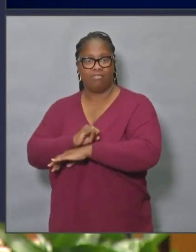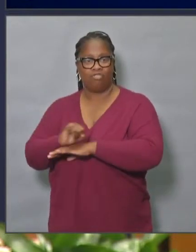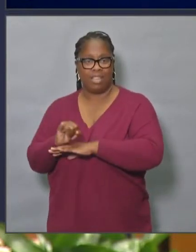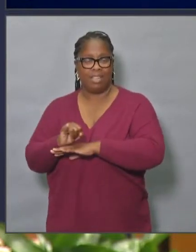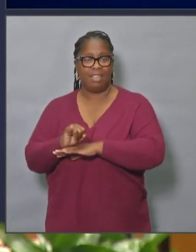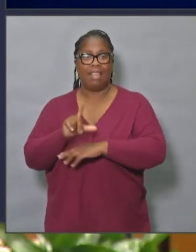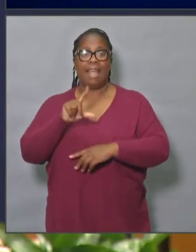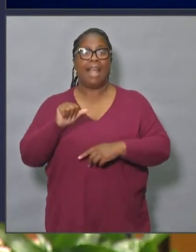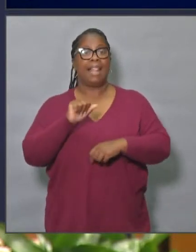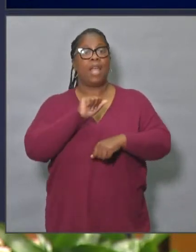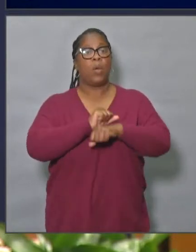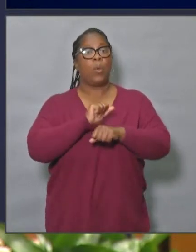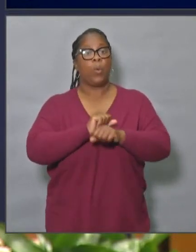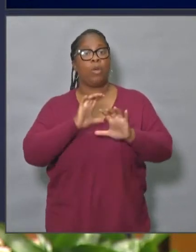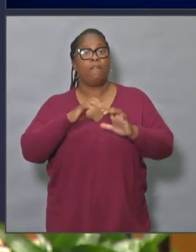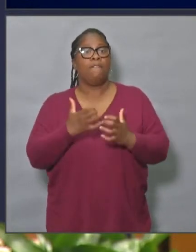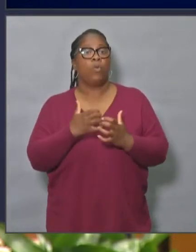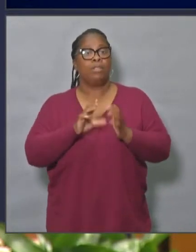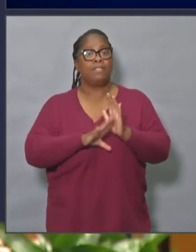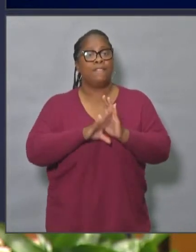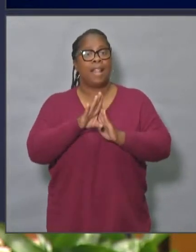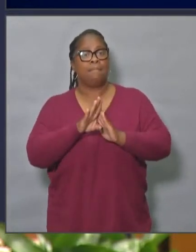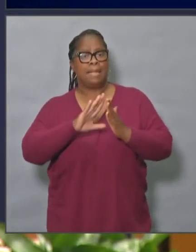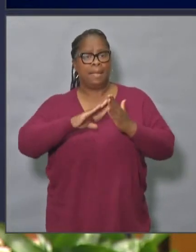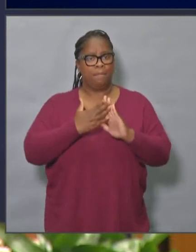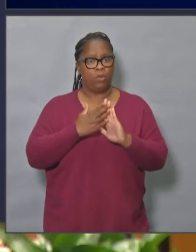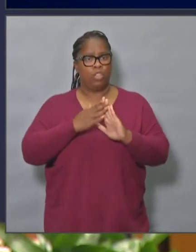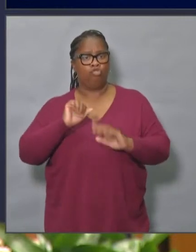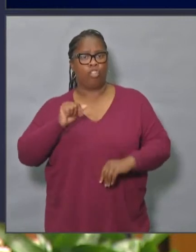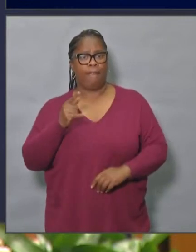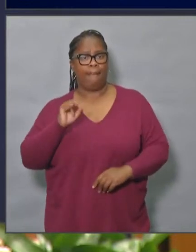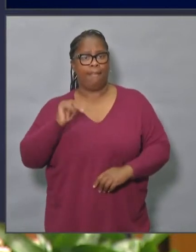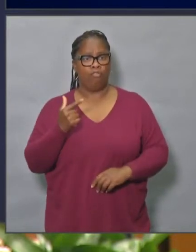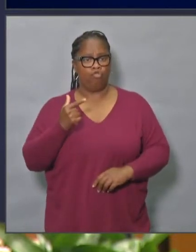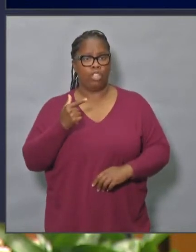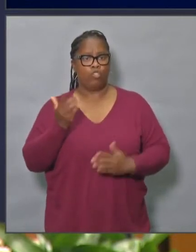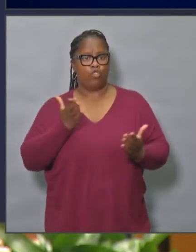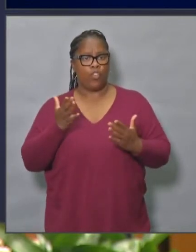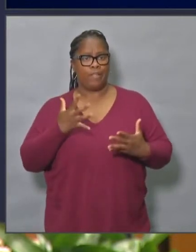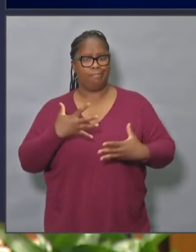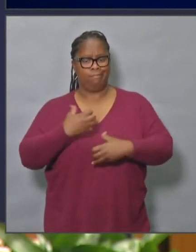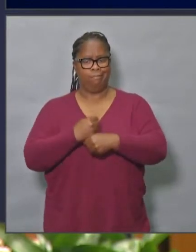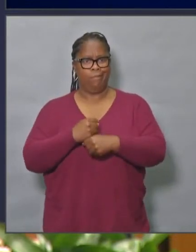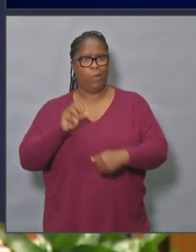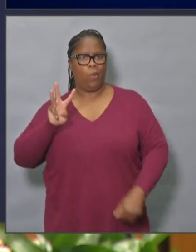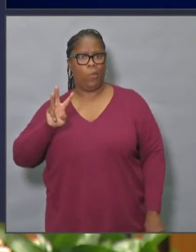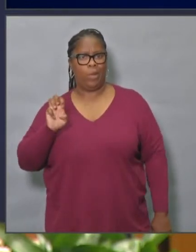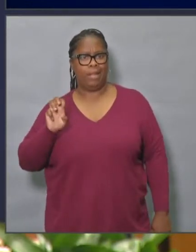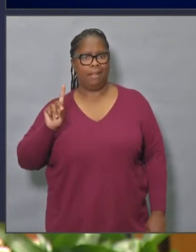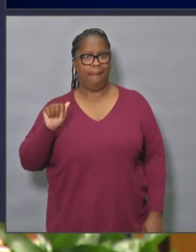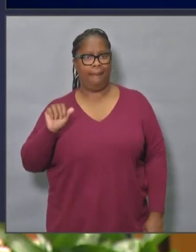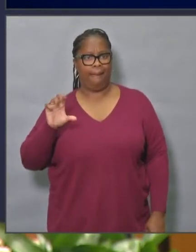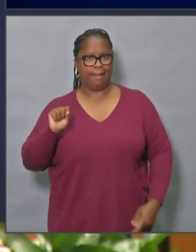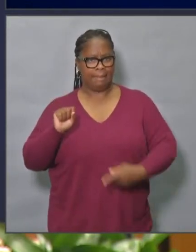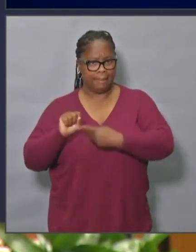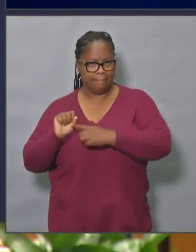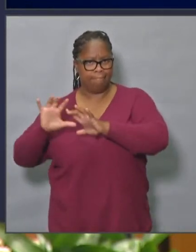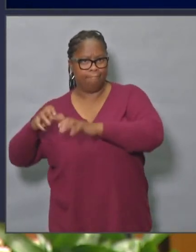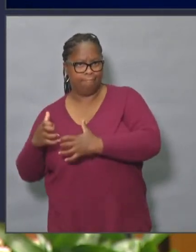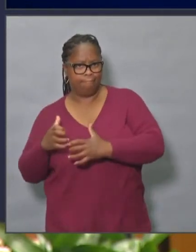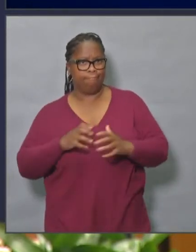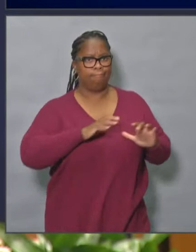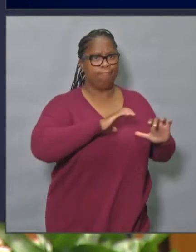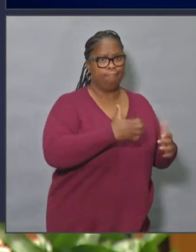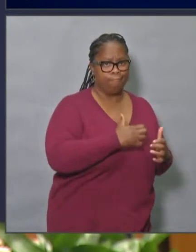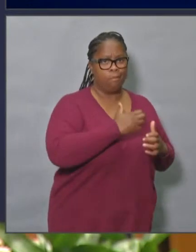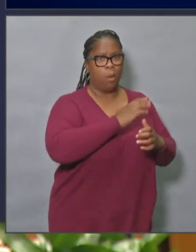Workforce Development and Aging and Community Services, known as WEDACS, has been working with the Board of Supervisors, the CEO, and our partners